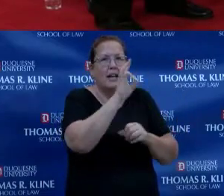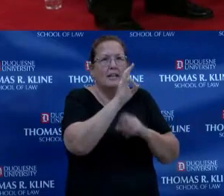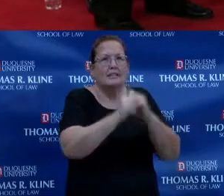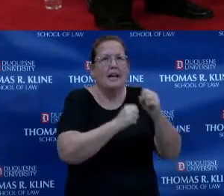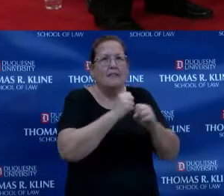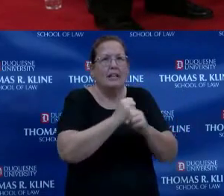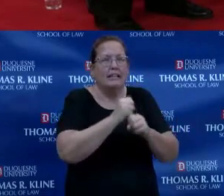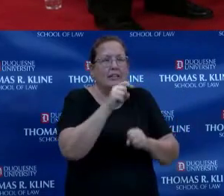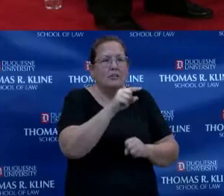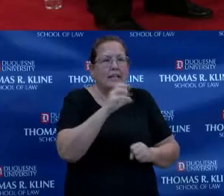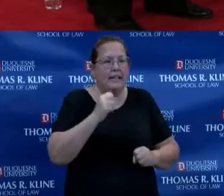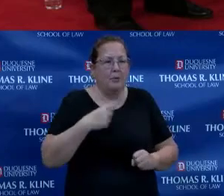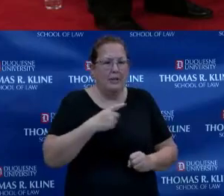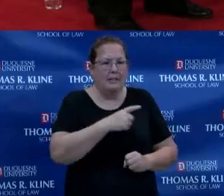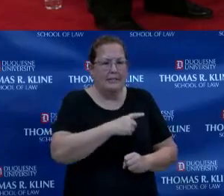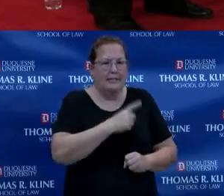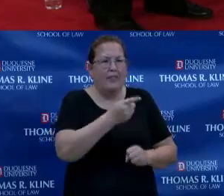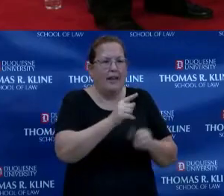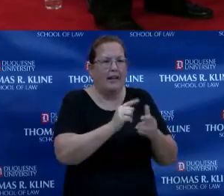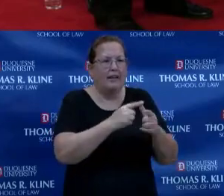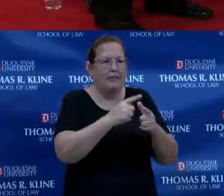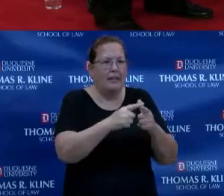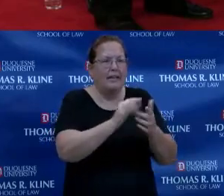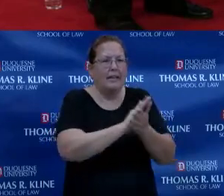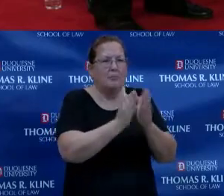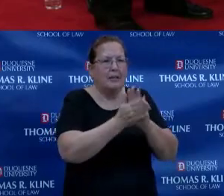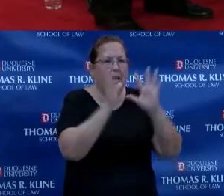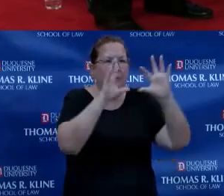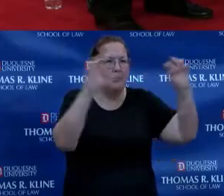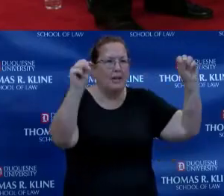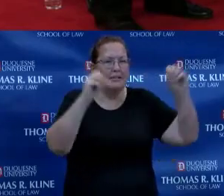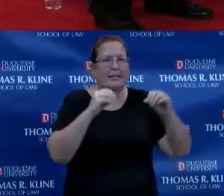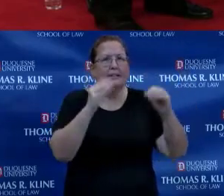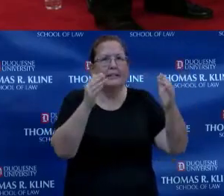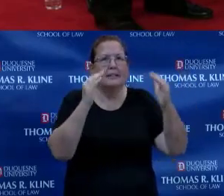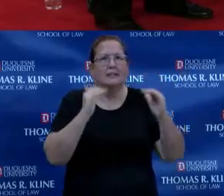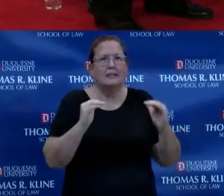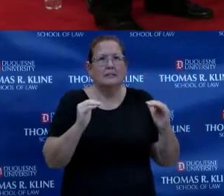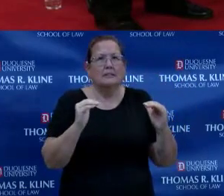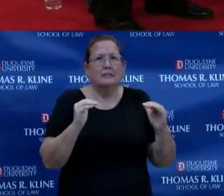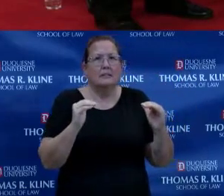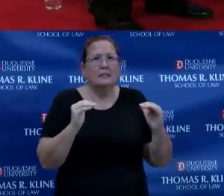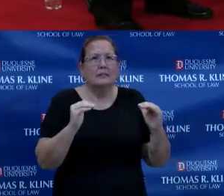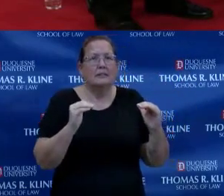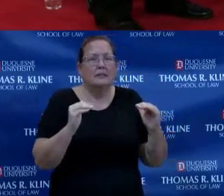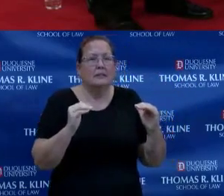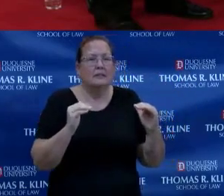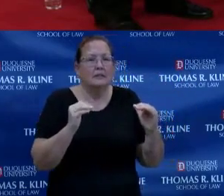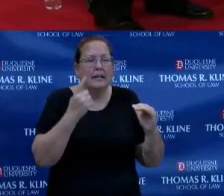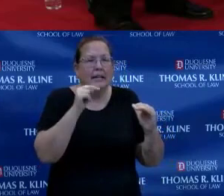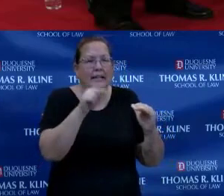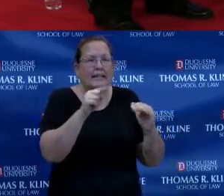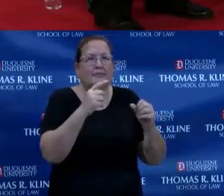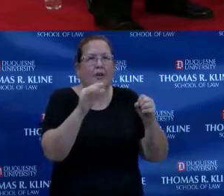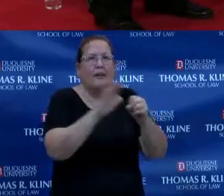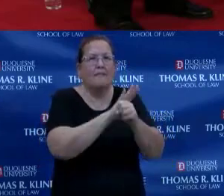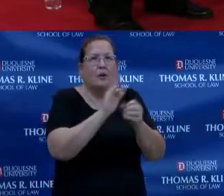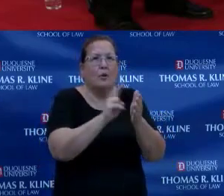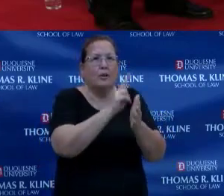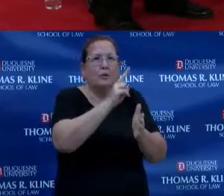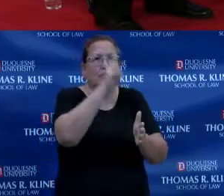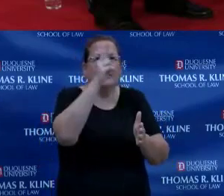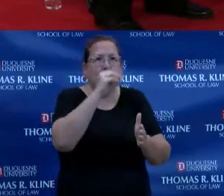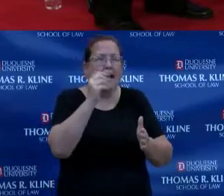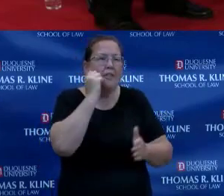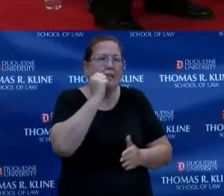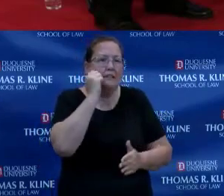dean before becoming university president. President Gormley sets the tone for our entire university with a daily lived commitment